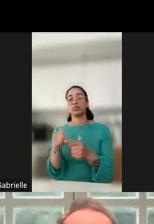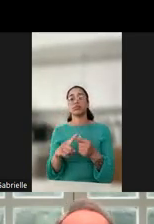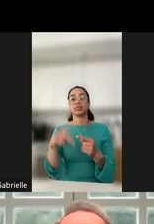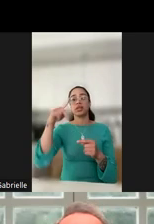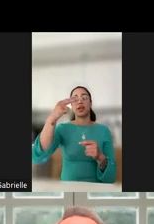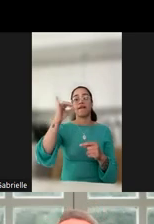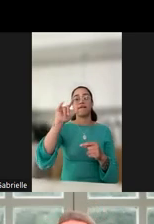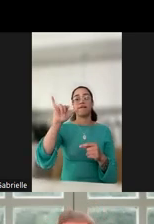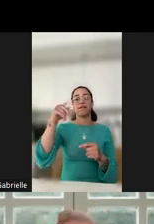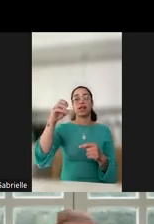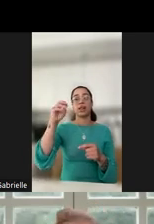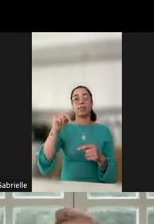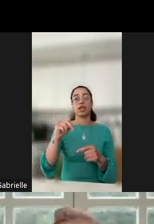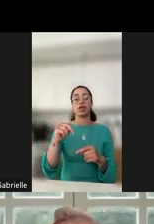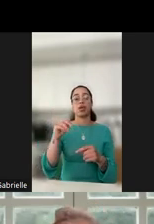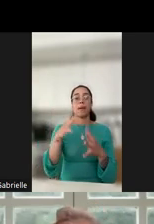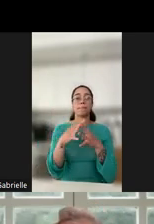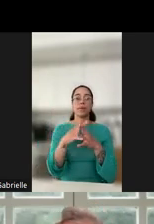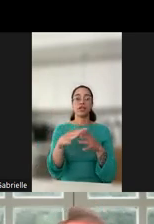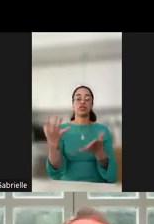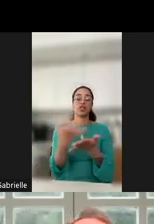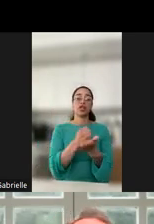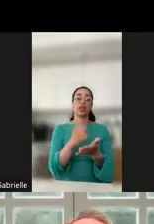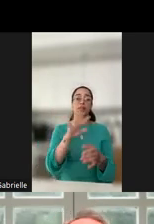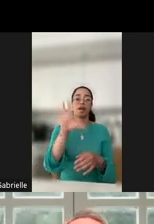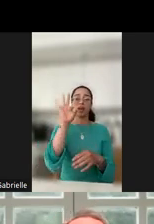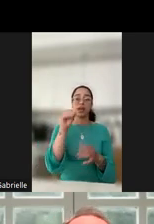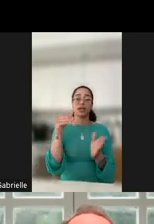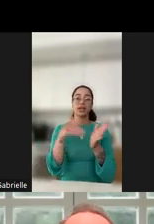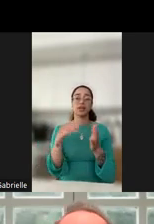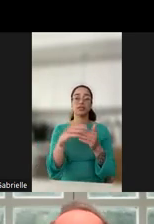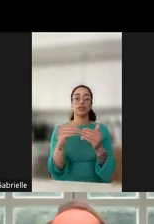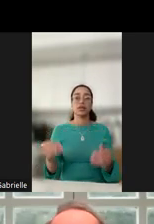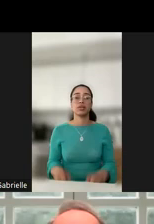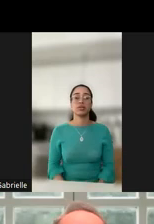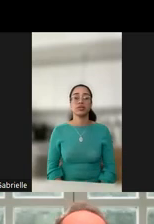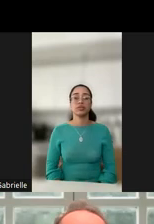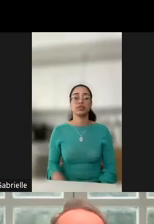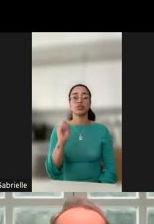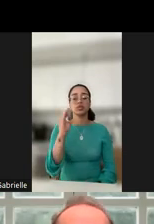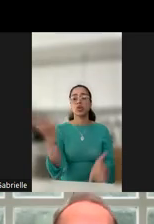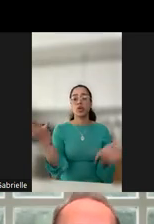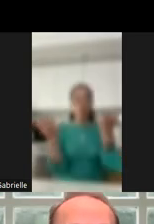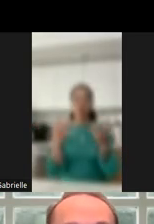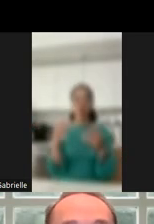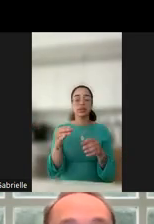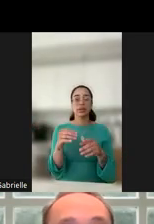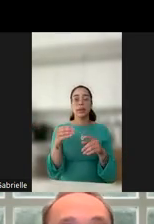Americans earning about $90,000. So what's the major takeaways? Next slide,